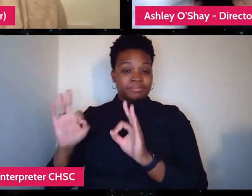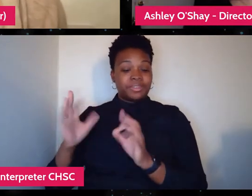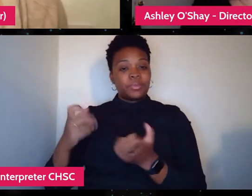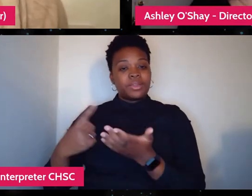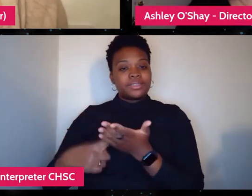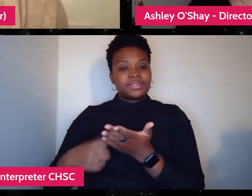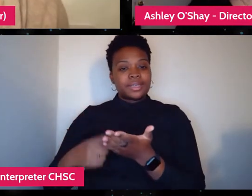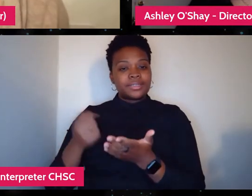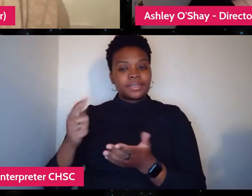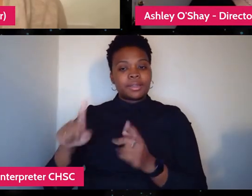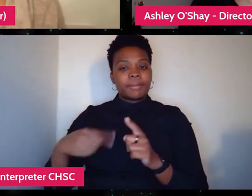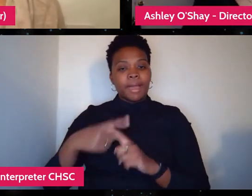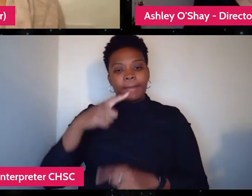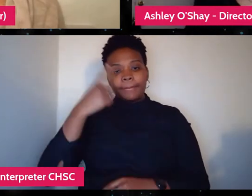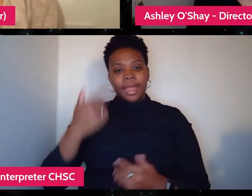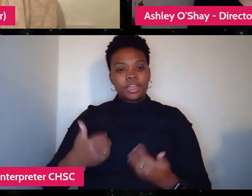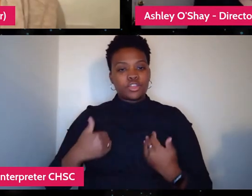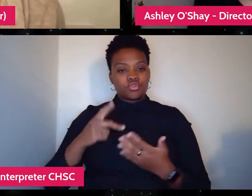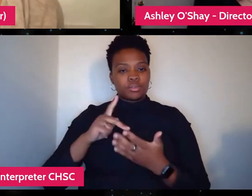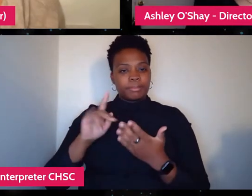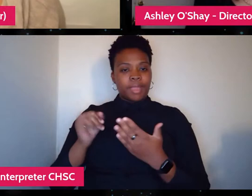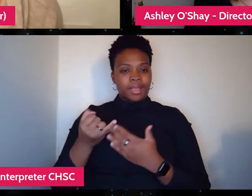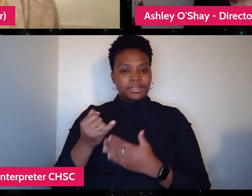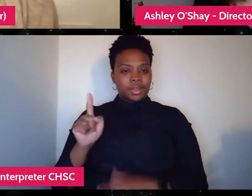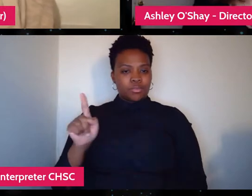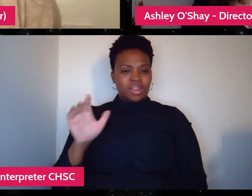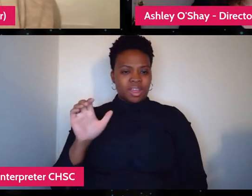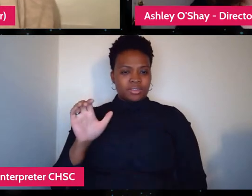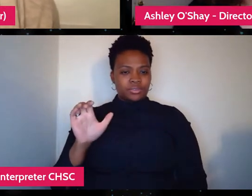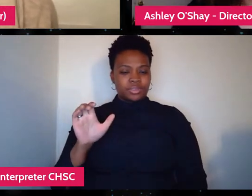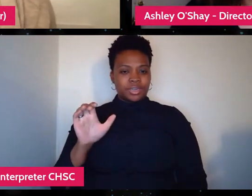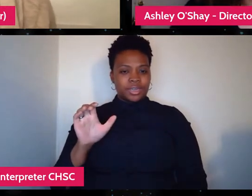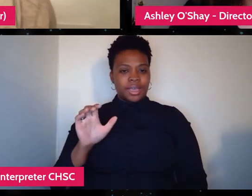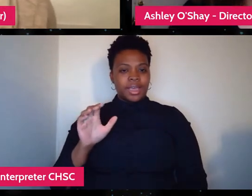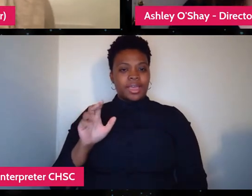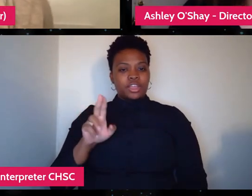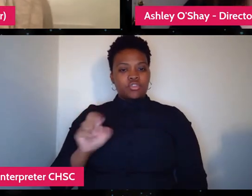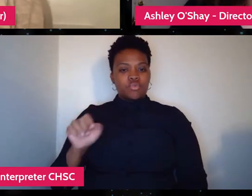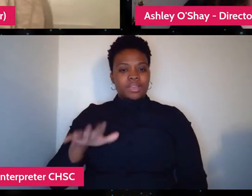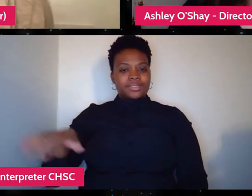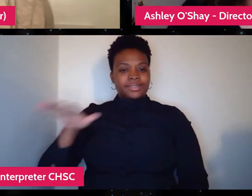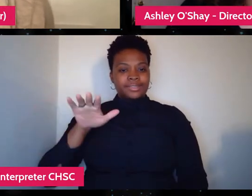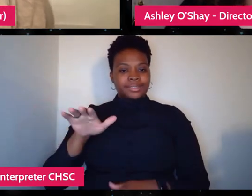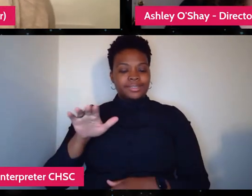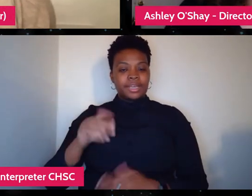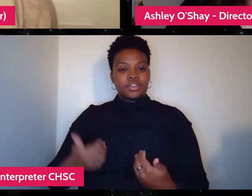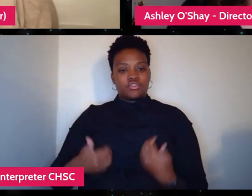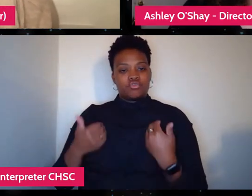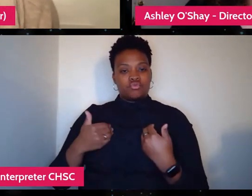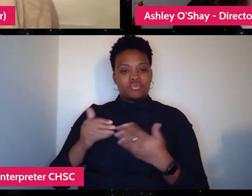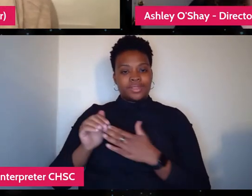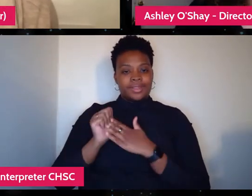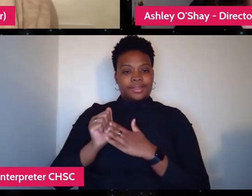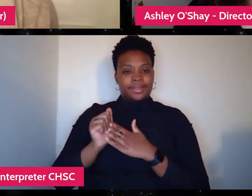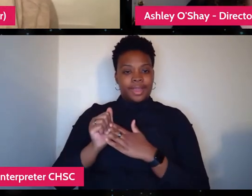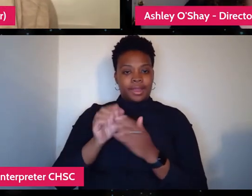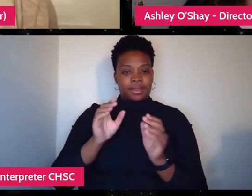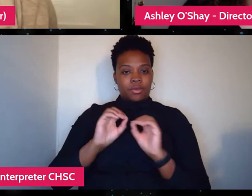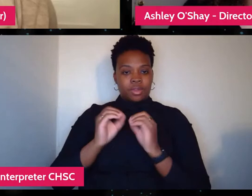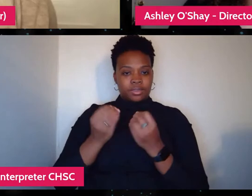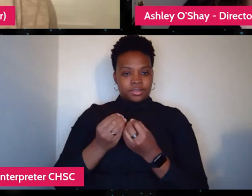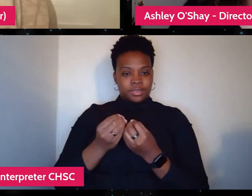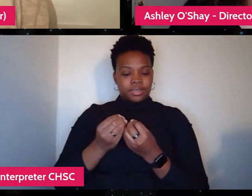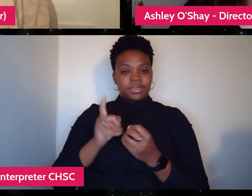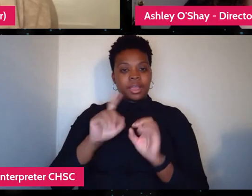Project 100, BYP 100. It's a national youth-led organization that organizes with a